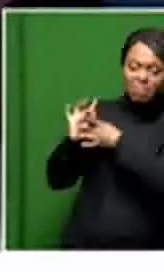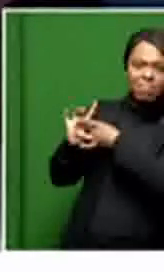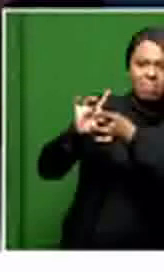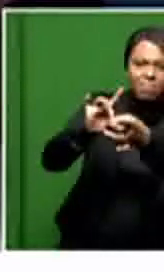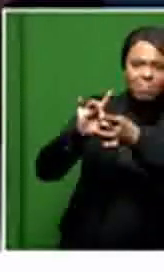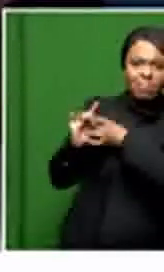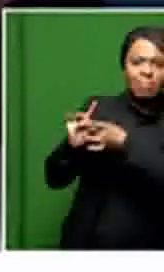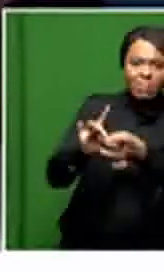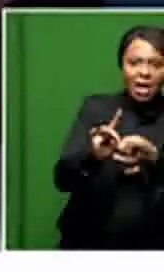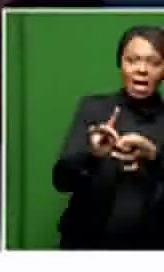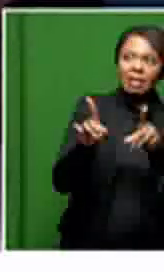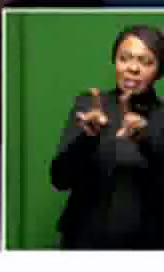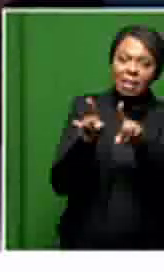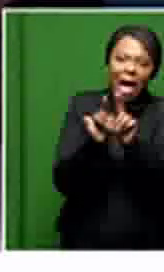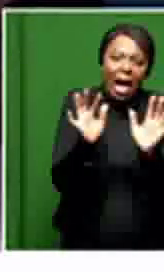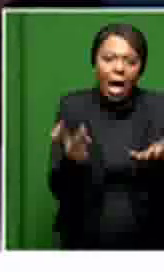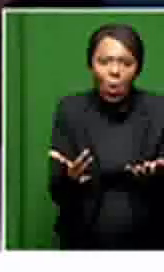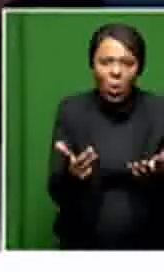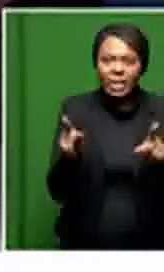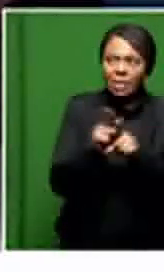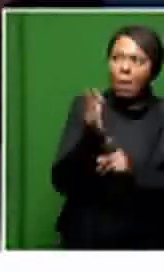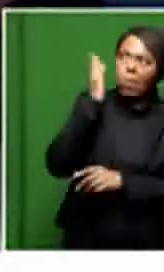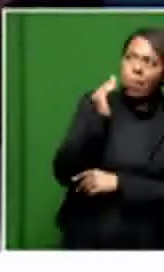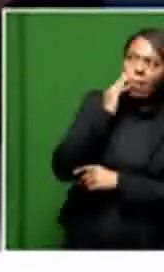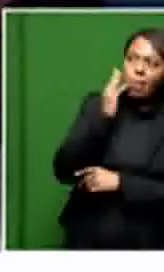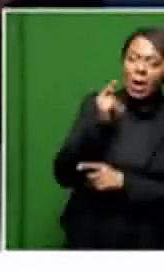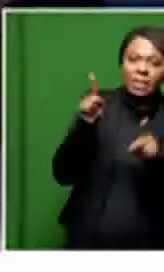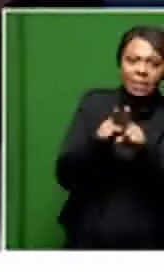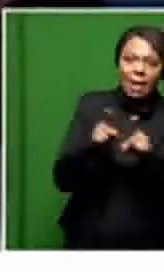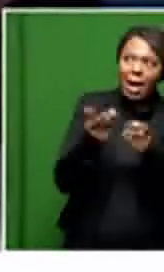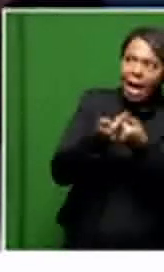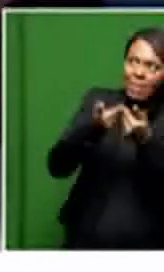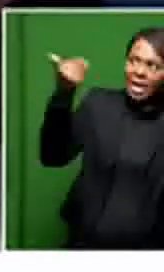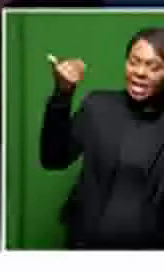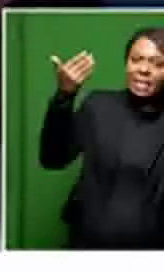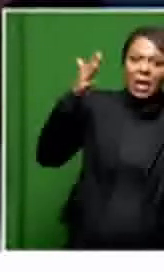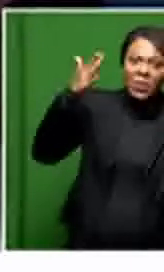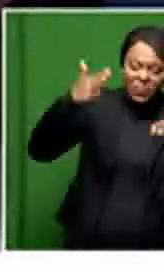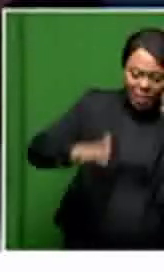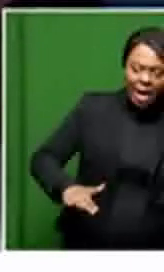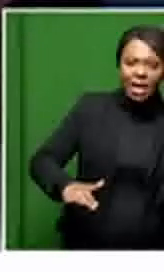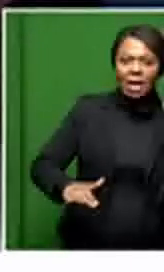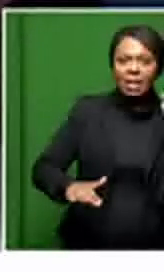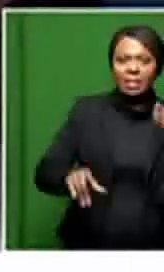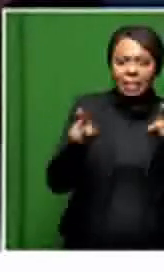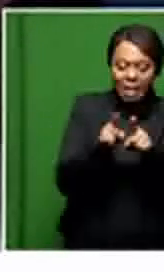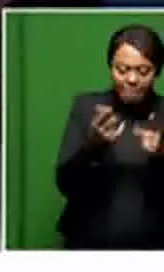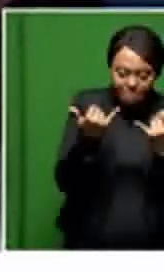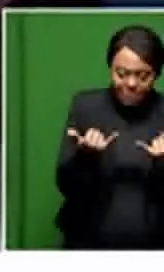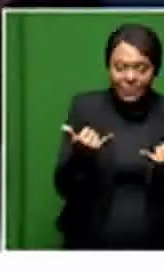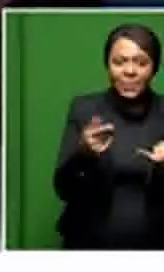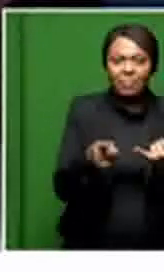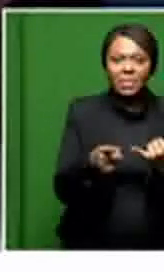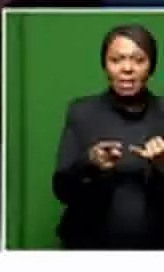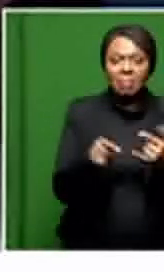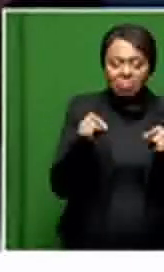of colonialism that links into apartheid, but then the end of apartheid and the ability to wear